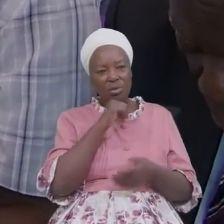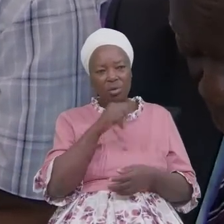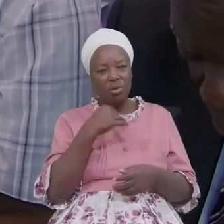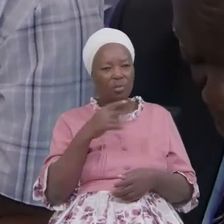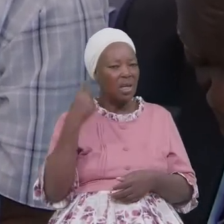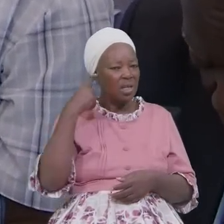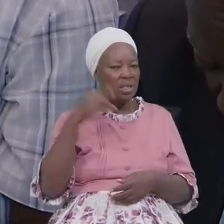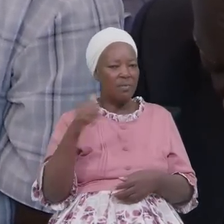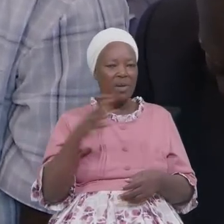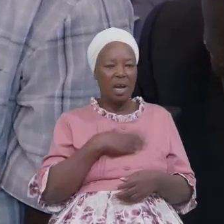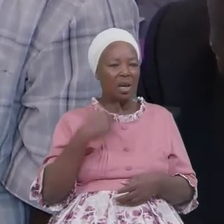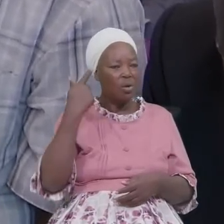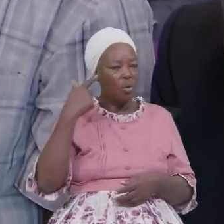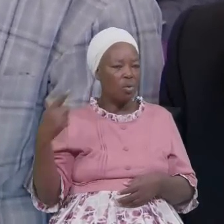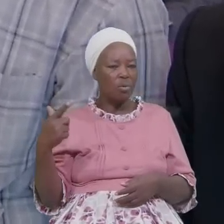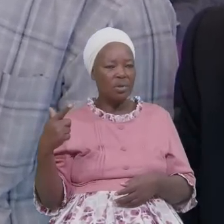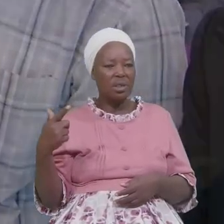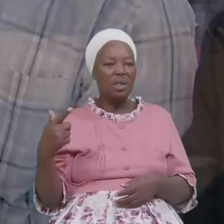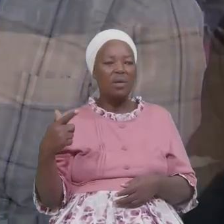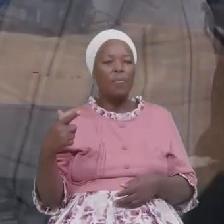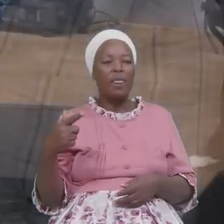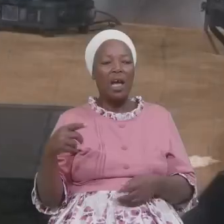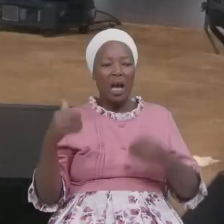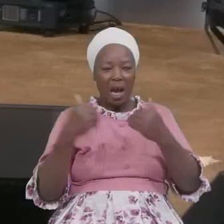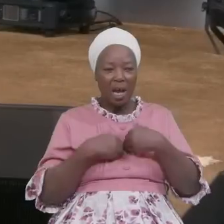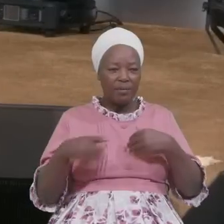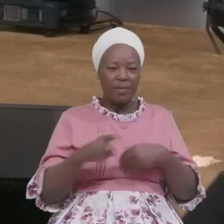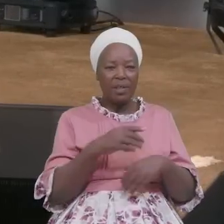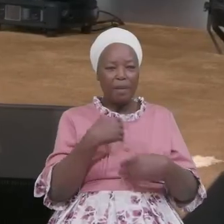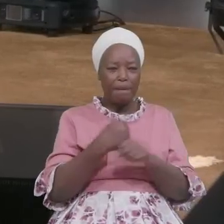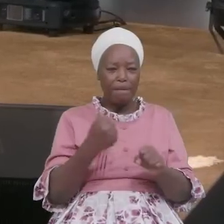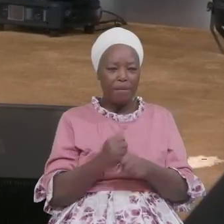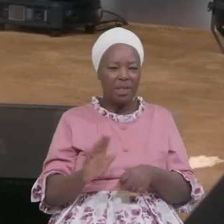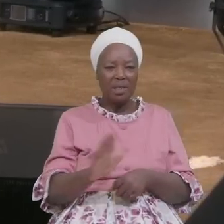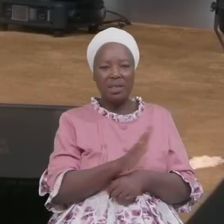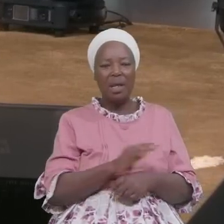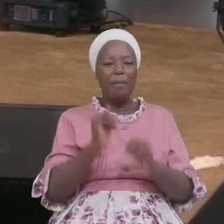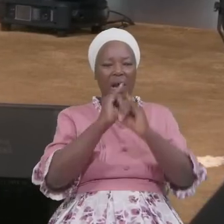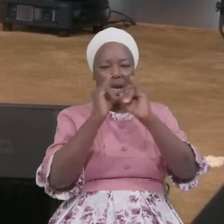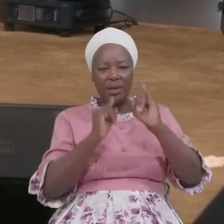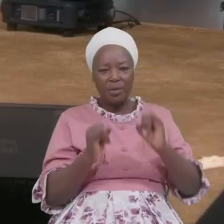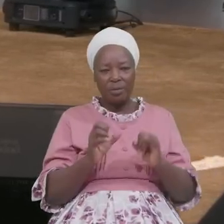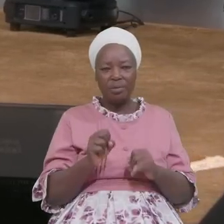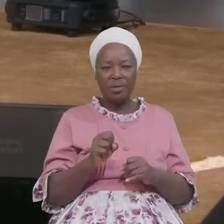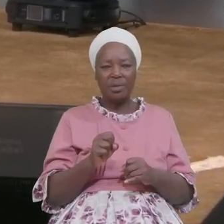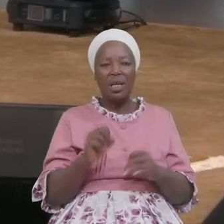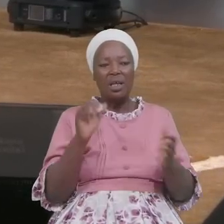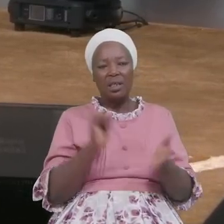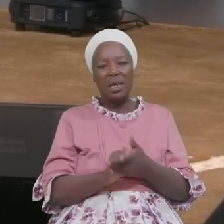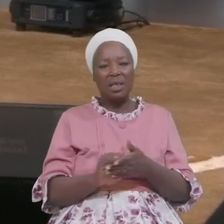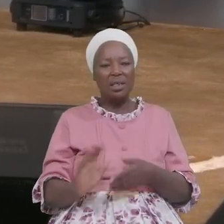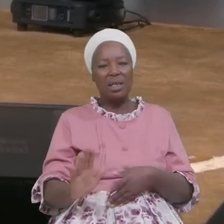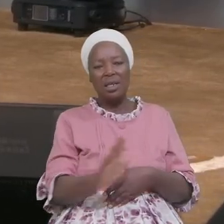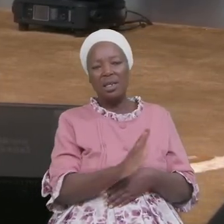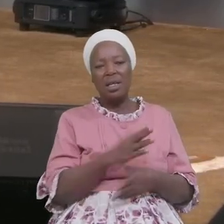and their gold have they made them idols, that they